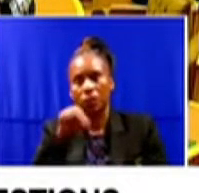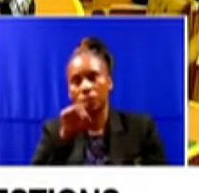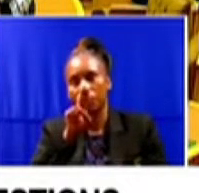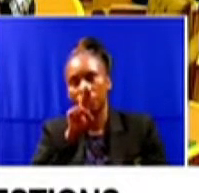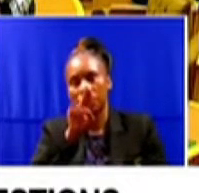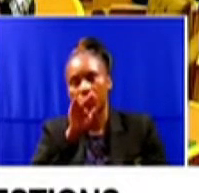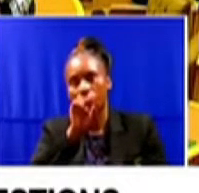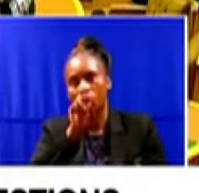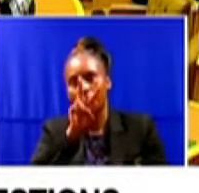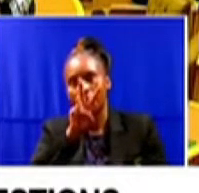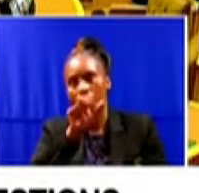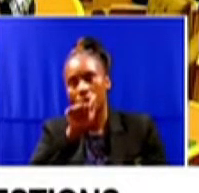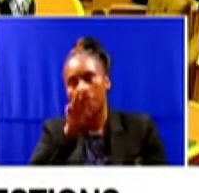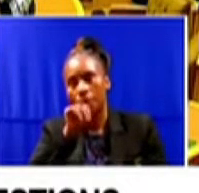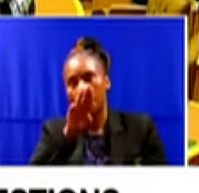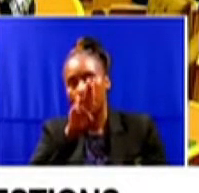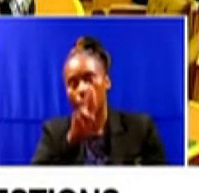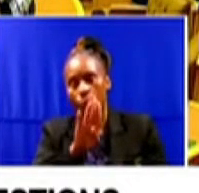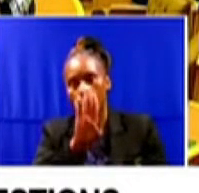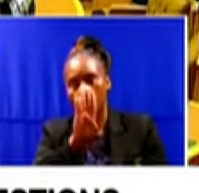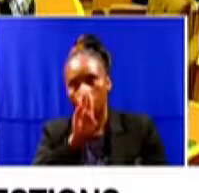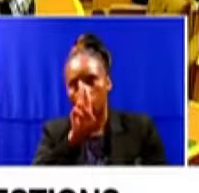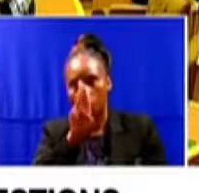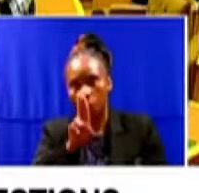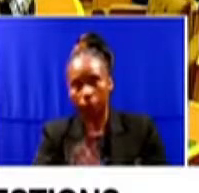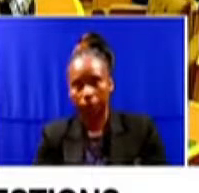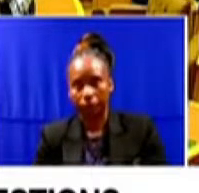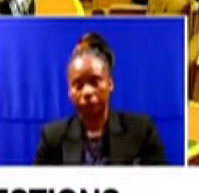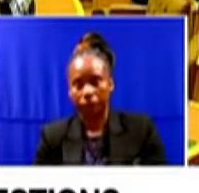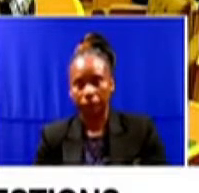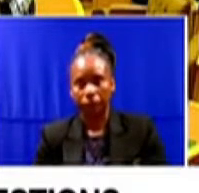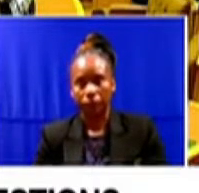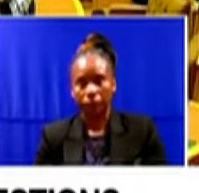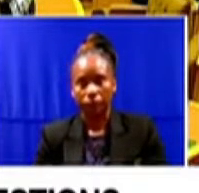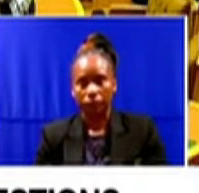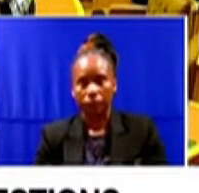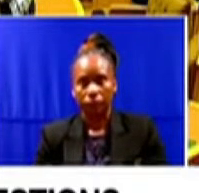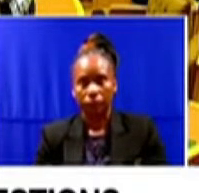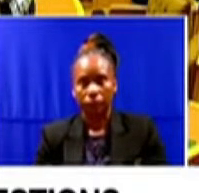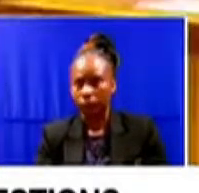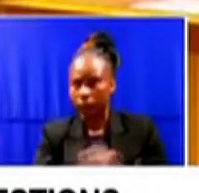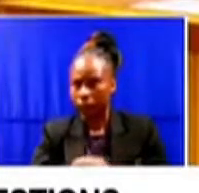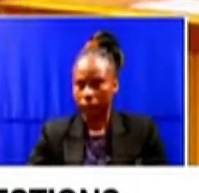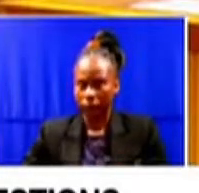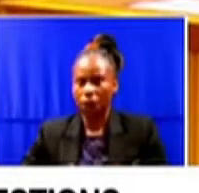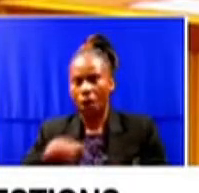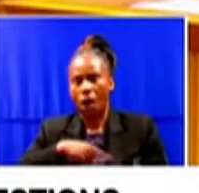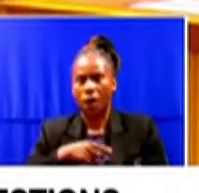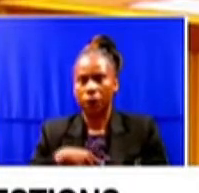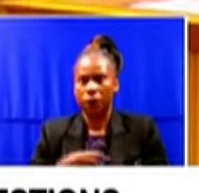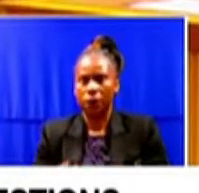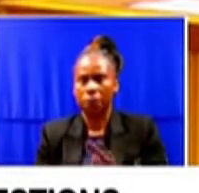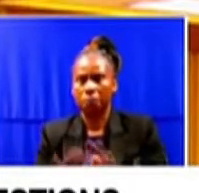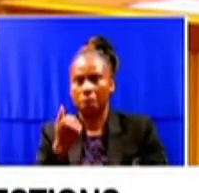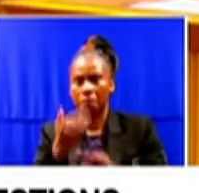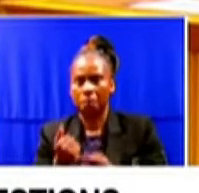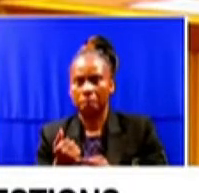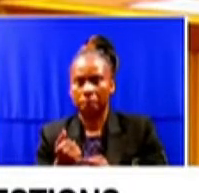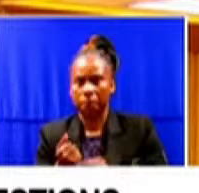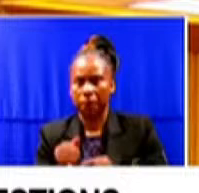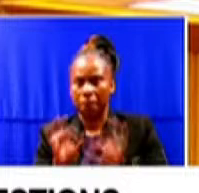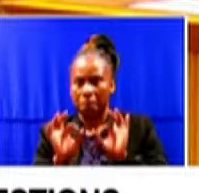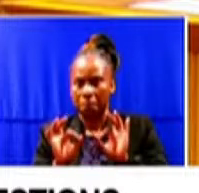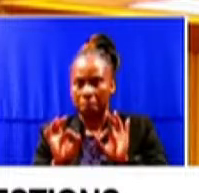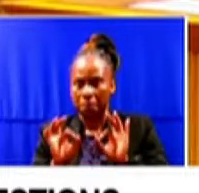Wait. So, Mr. President, in order to achieve its objective of silencing the guns in